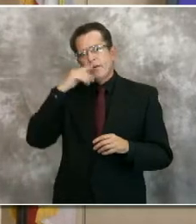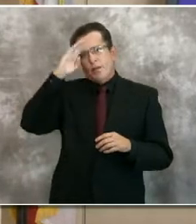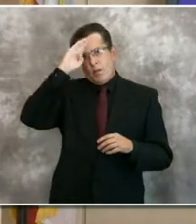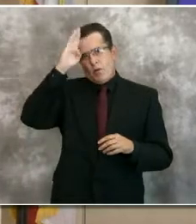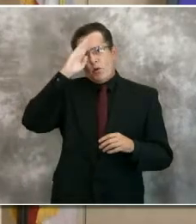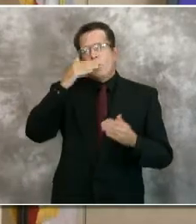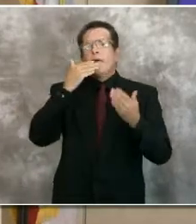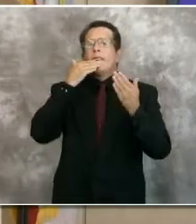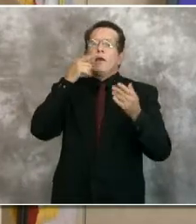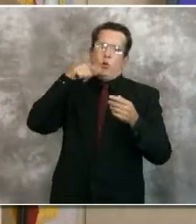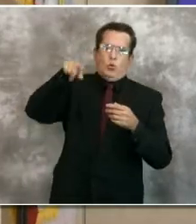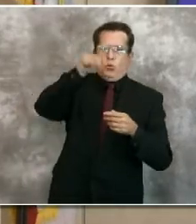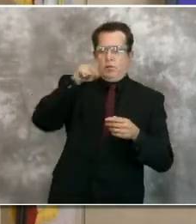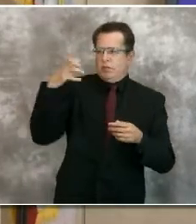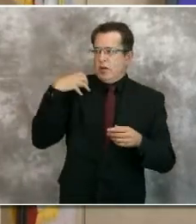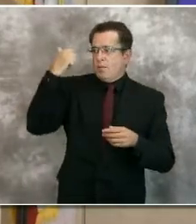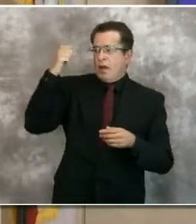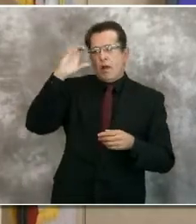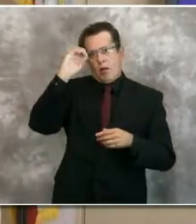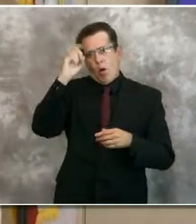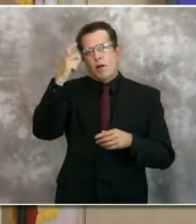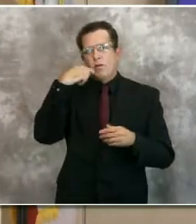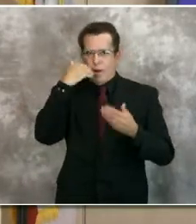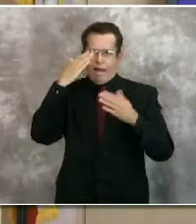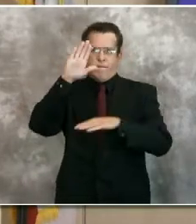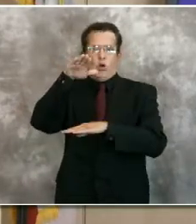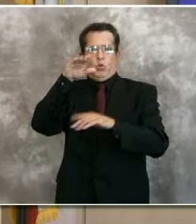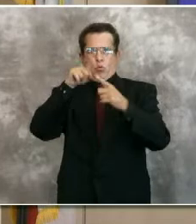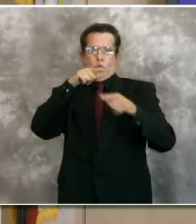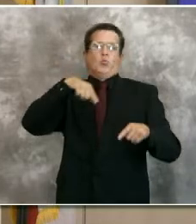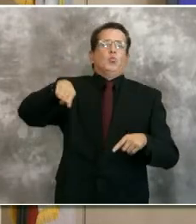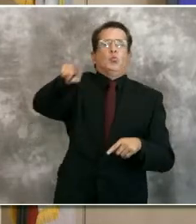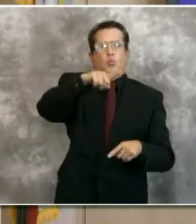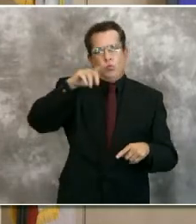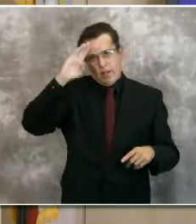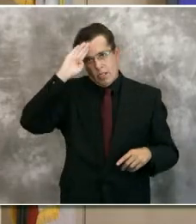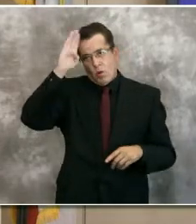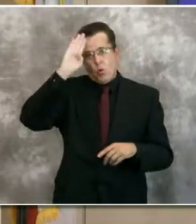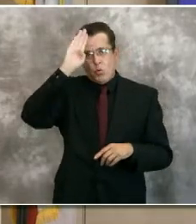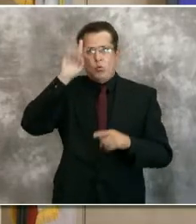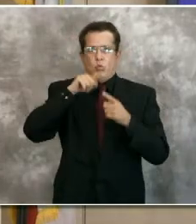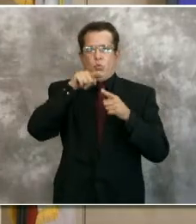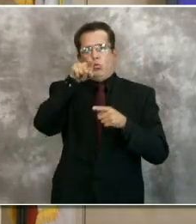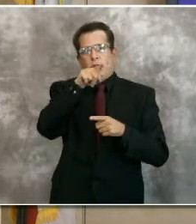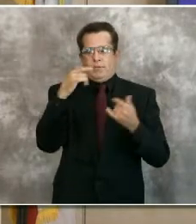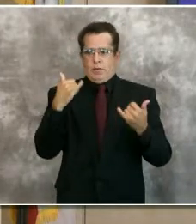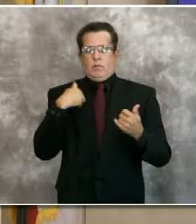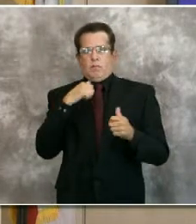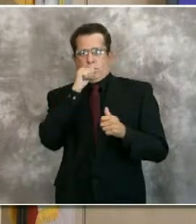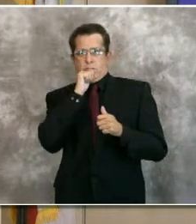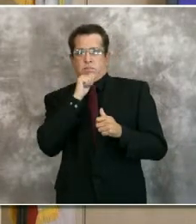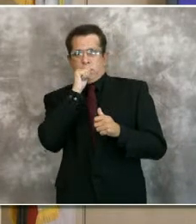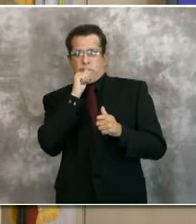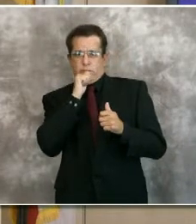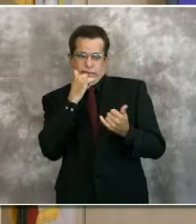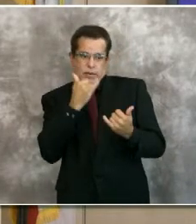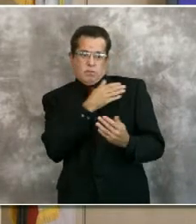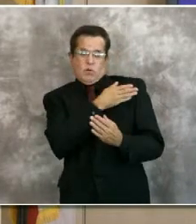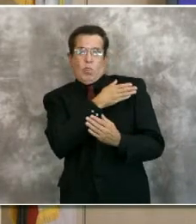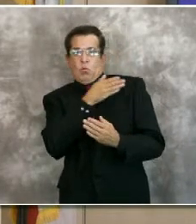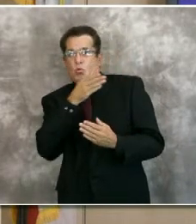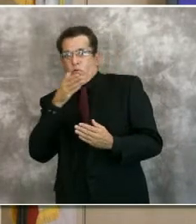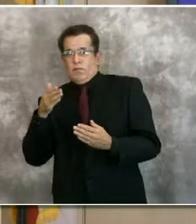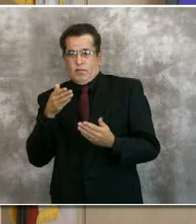Thank you, Chairman Cox, and good afternoon. As a region, we continue to manage our way through this phase of our